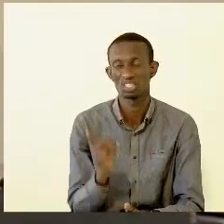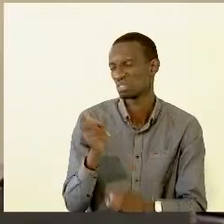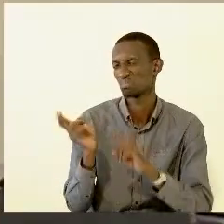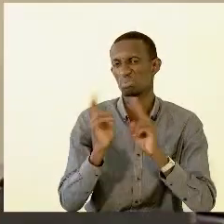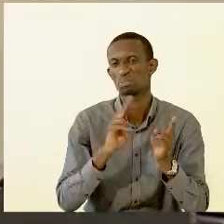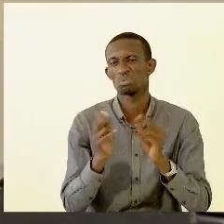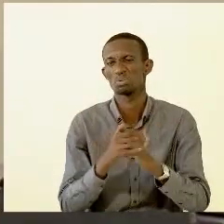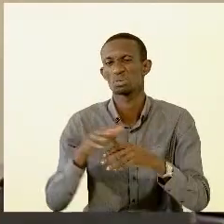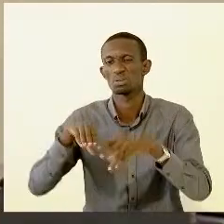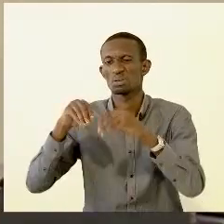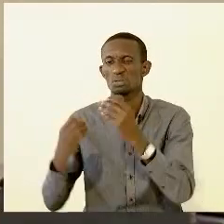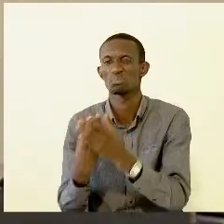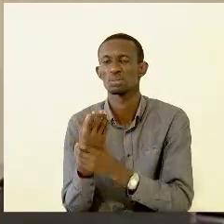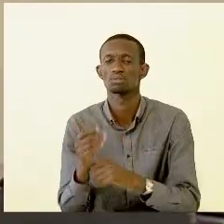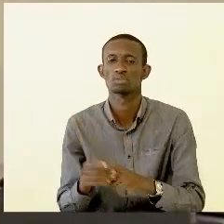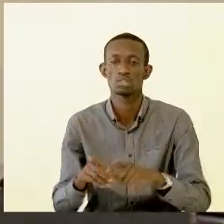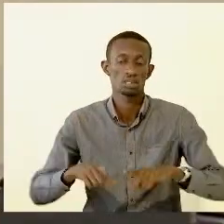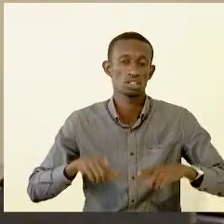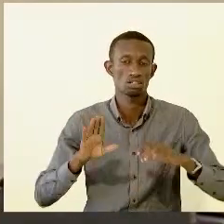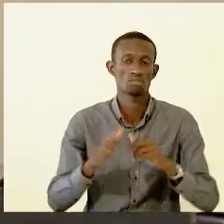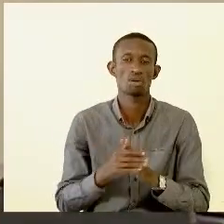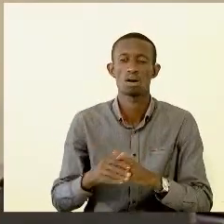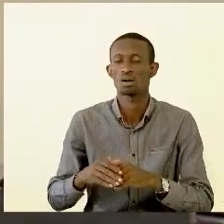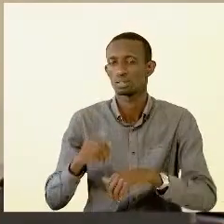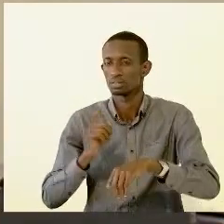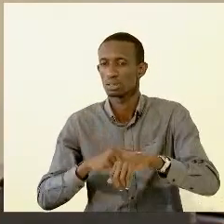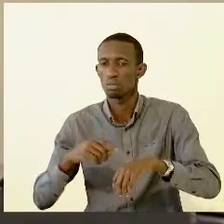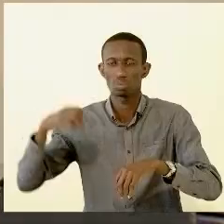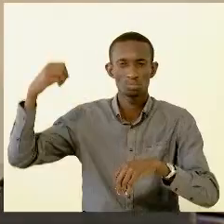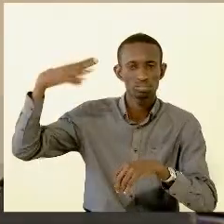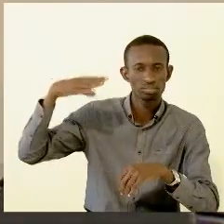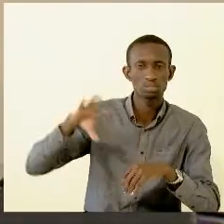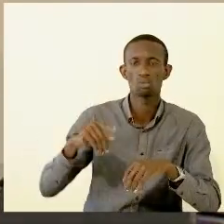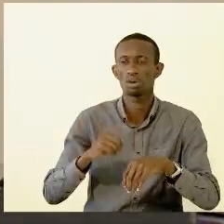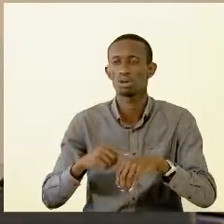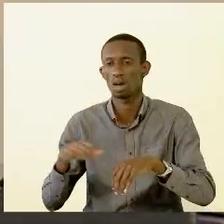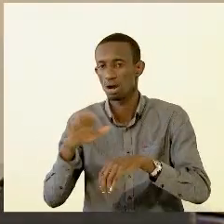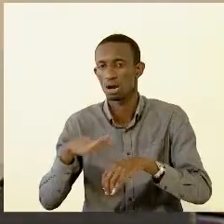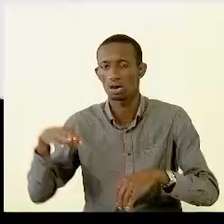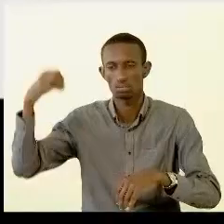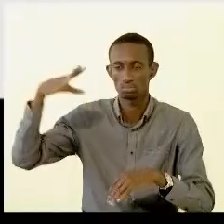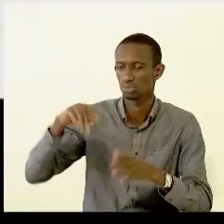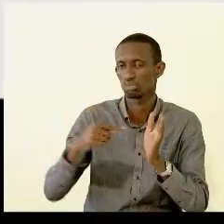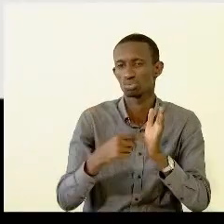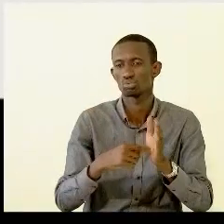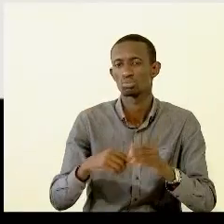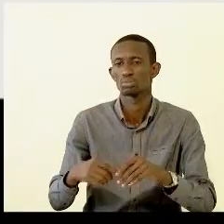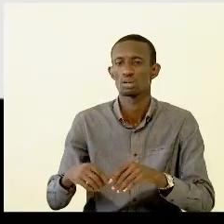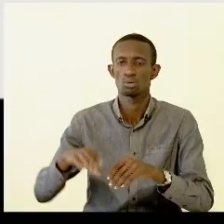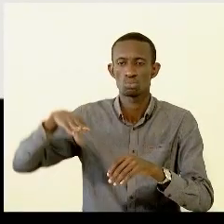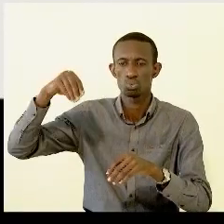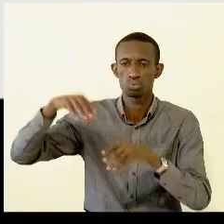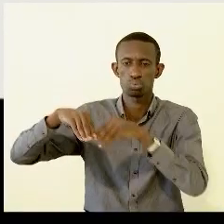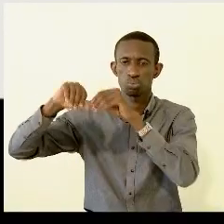common with plants which also live in dry areas like deserts. They need to store water